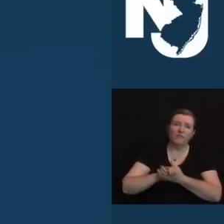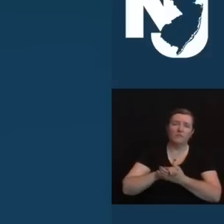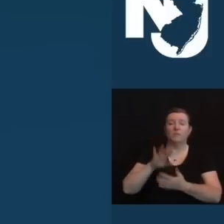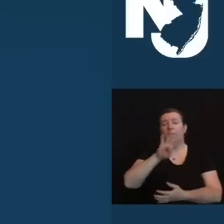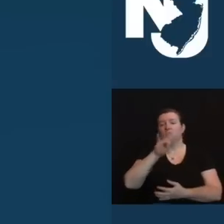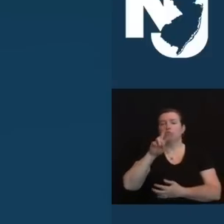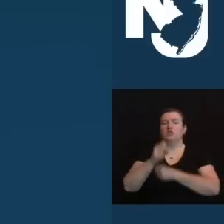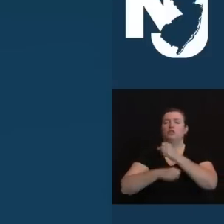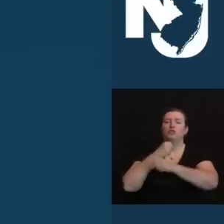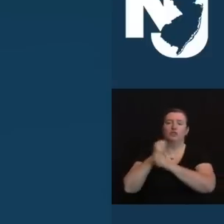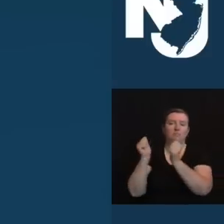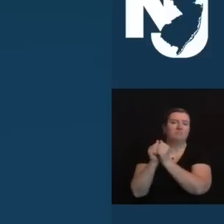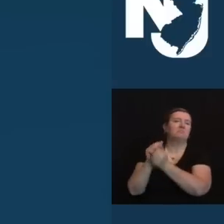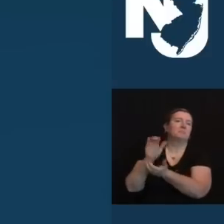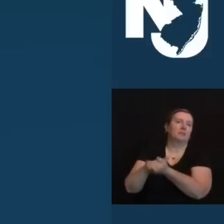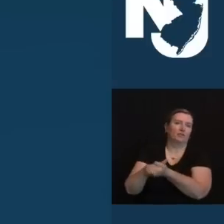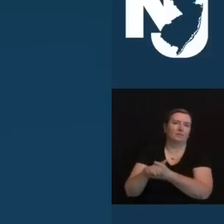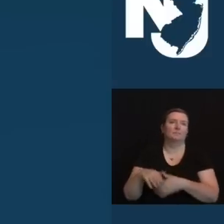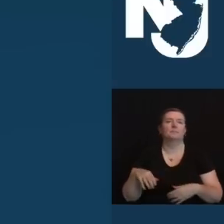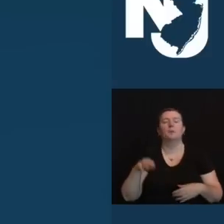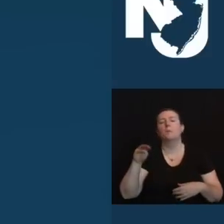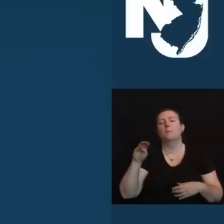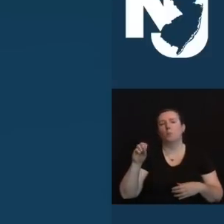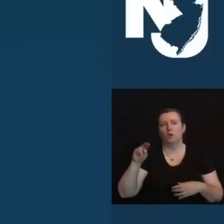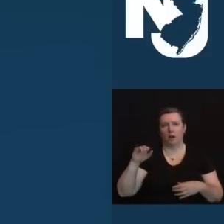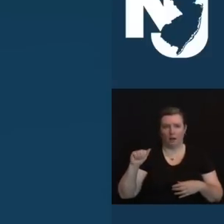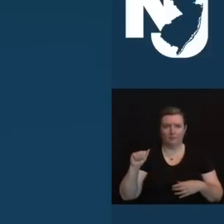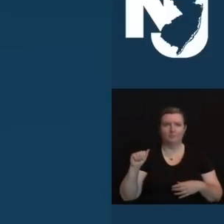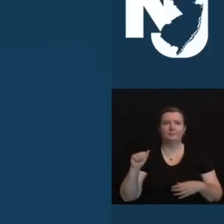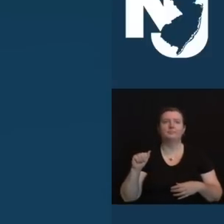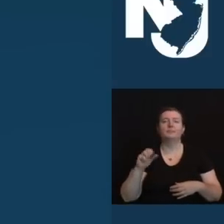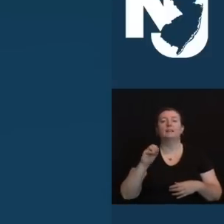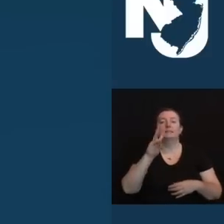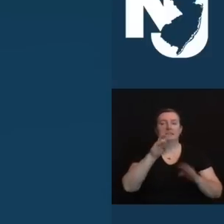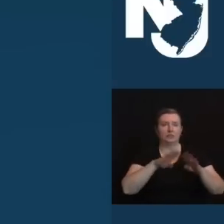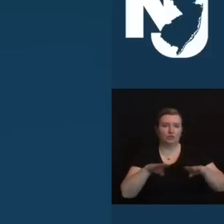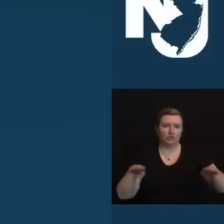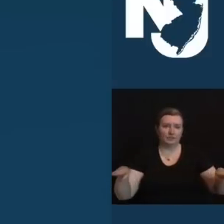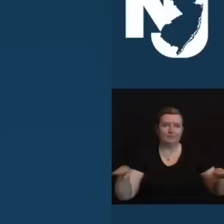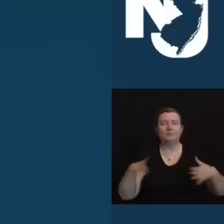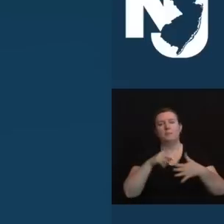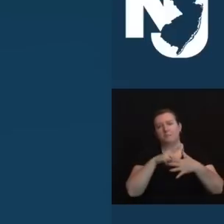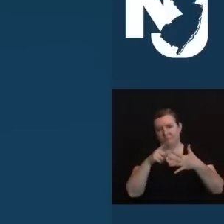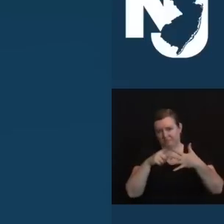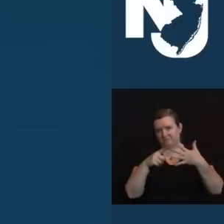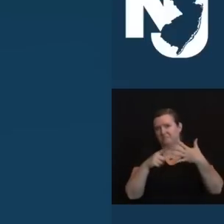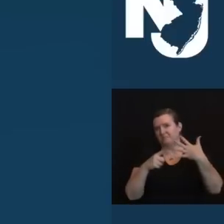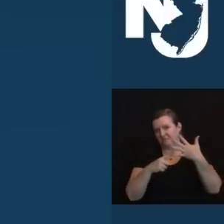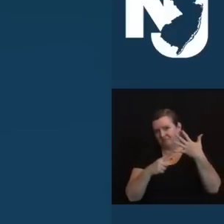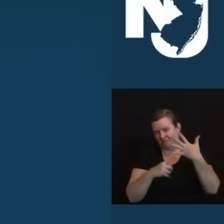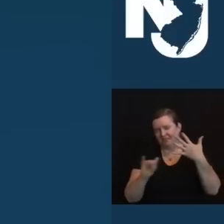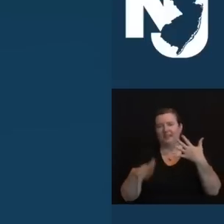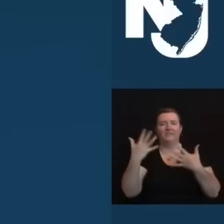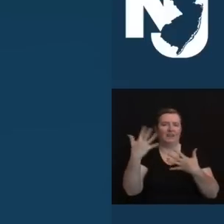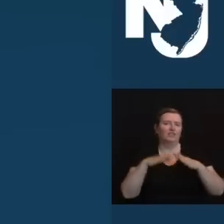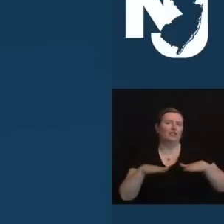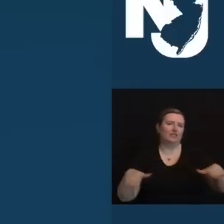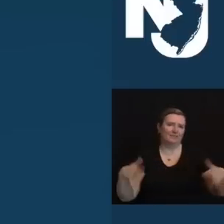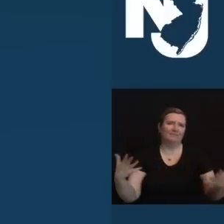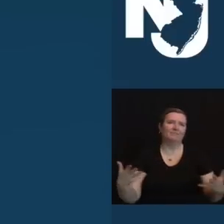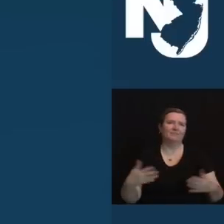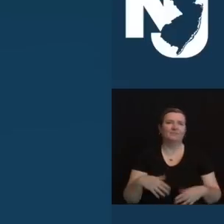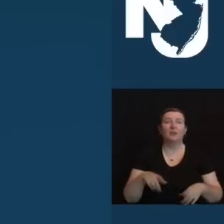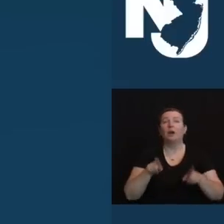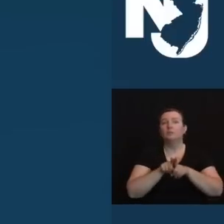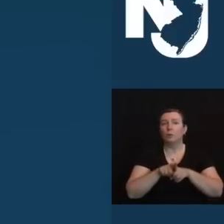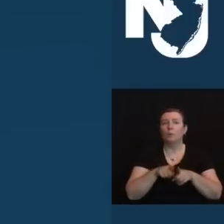Maria Isabella, and their 6 children, Elizabeth, Alfredo, Daisy, Leslie, Eric, and Kenya. He also